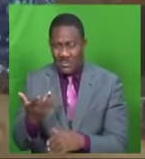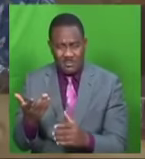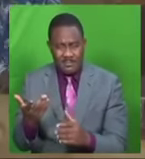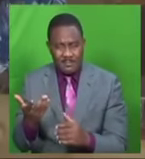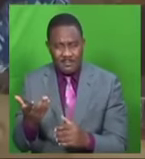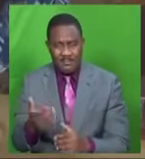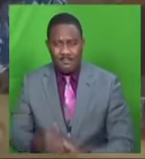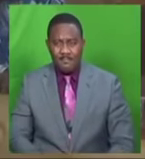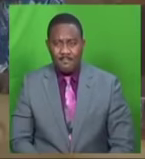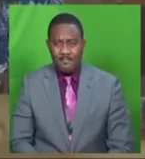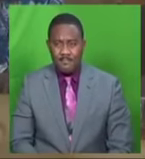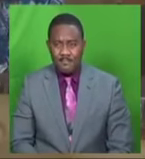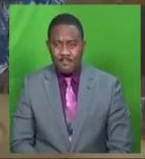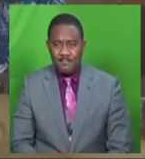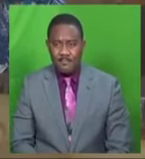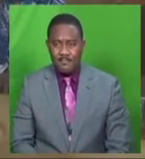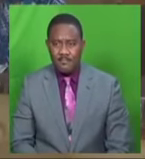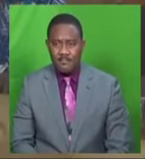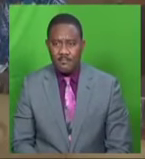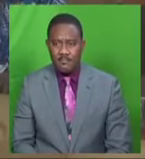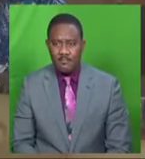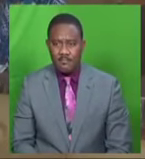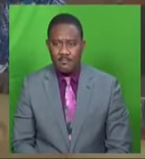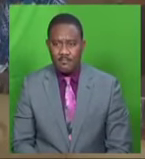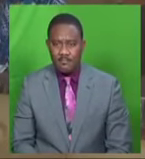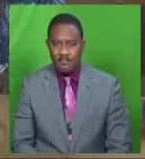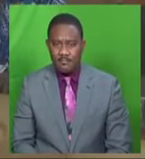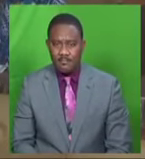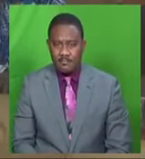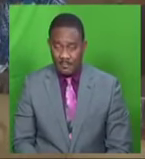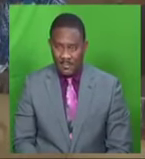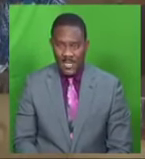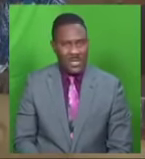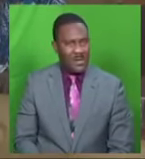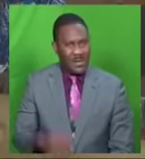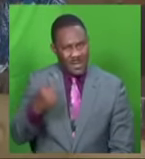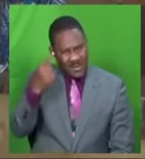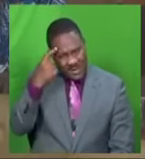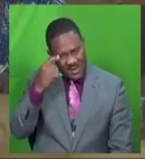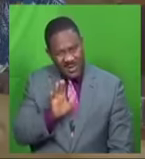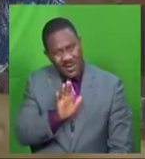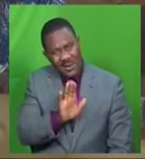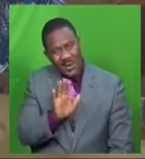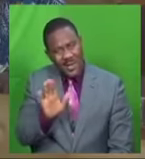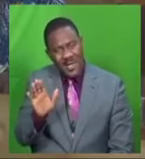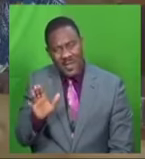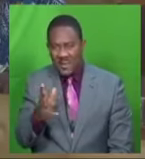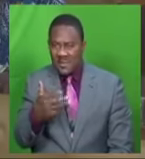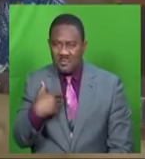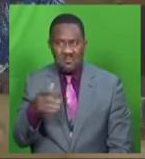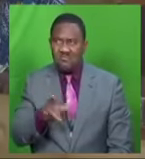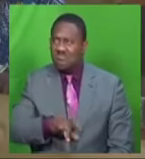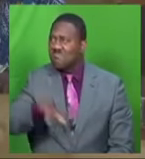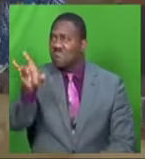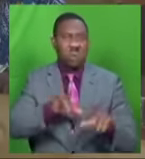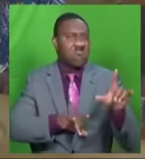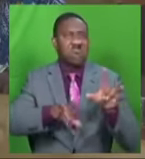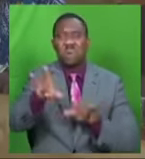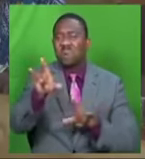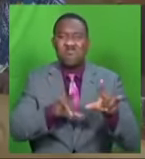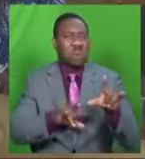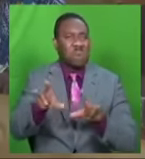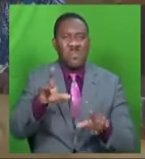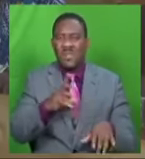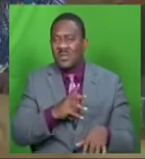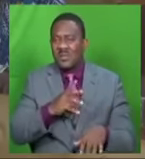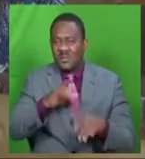power. All they care about is their own comfort. All they care about is traveling up and down. All the